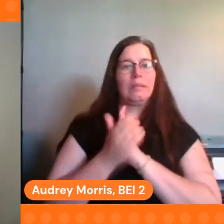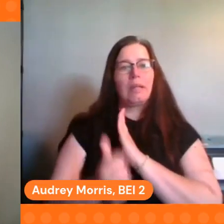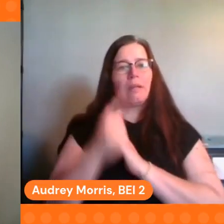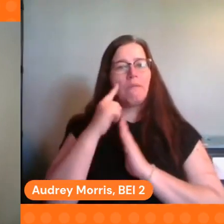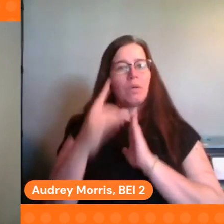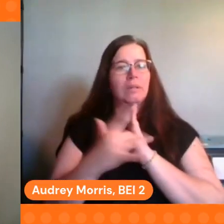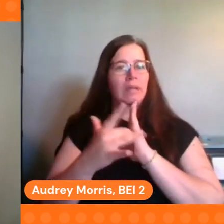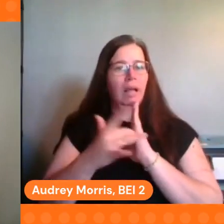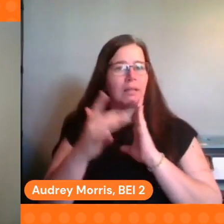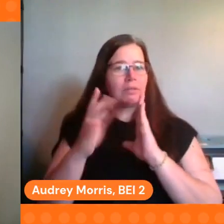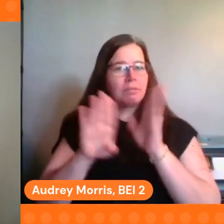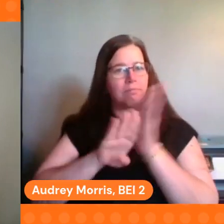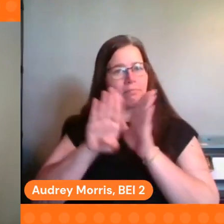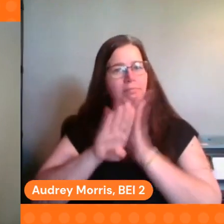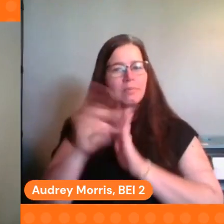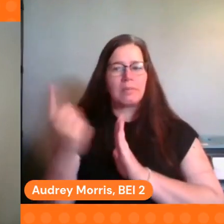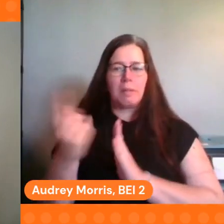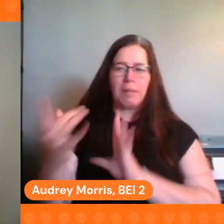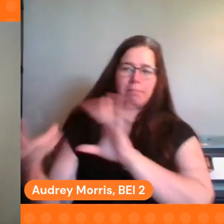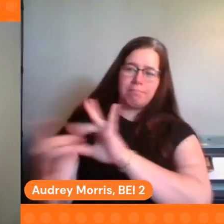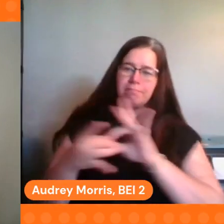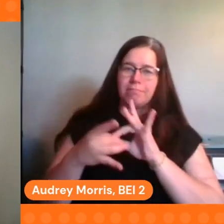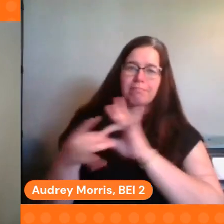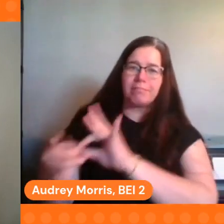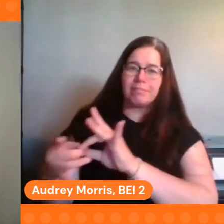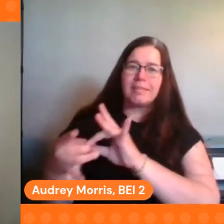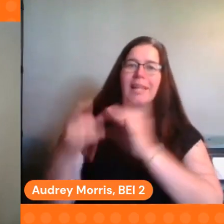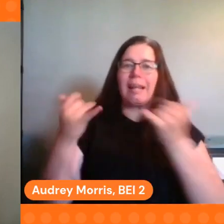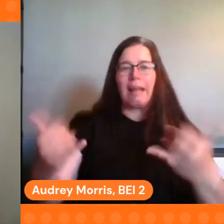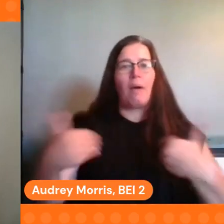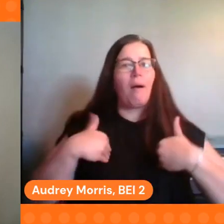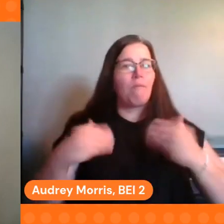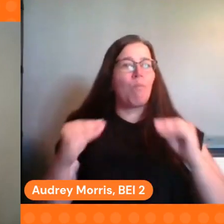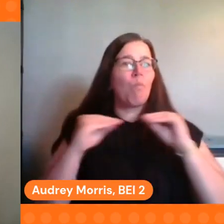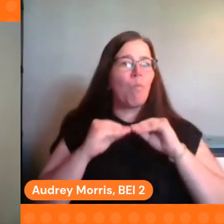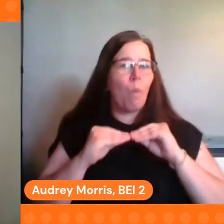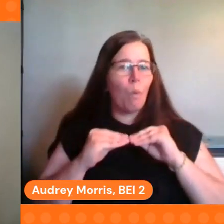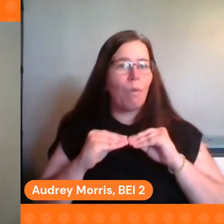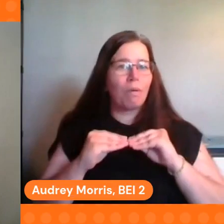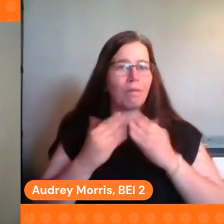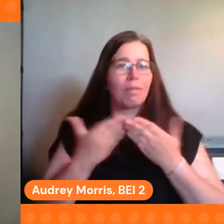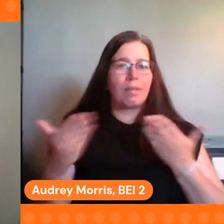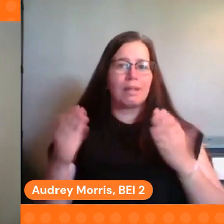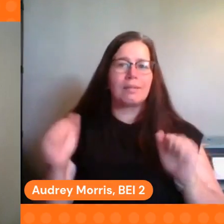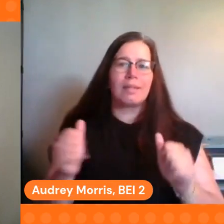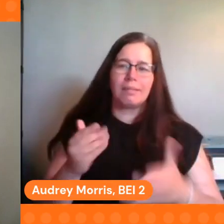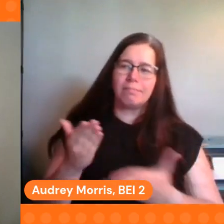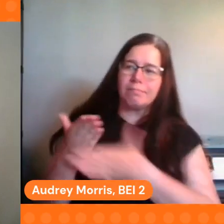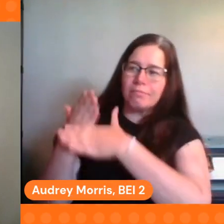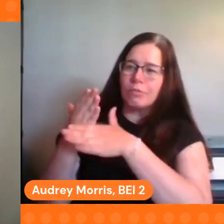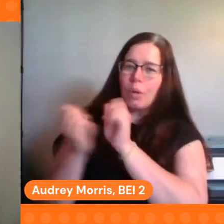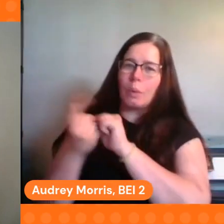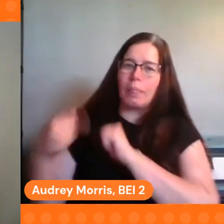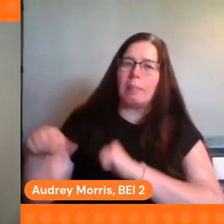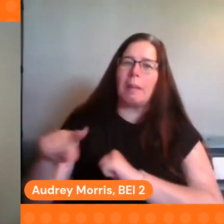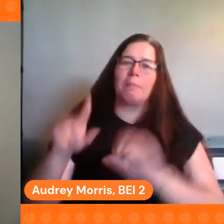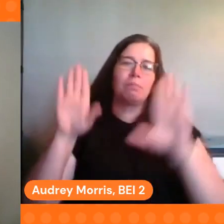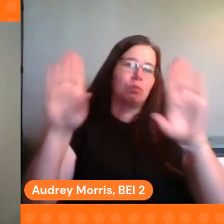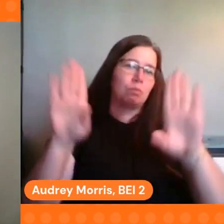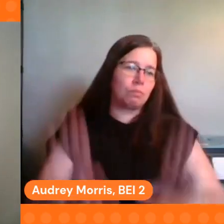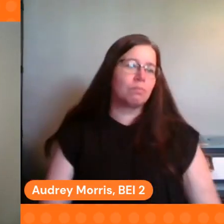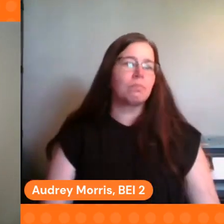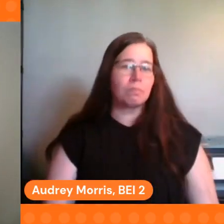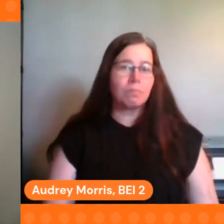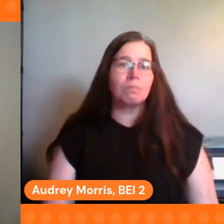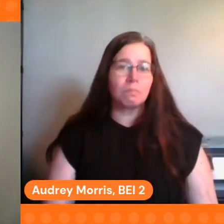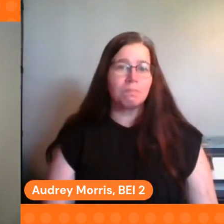to build something to bridge that gap, and now you're finding more things to bring to them. That's really inspiring.